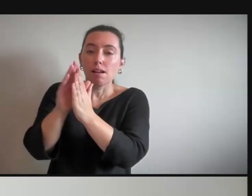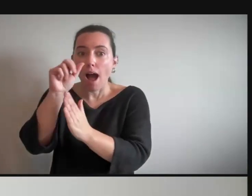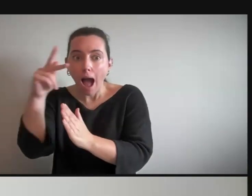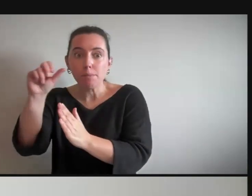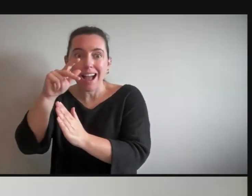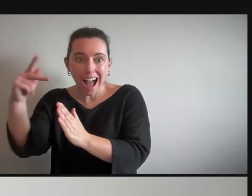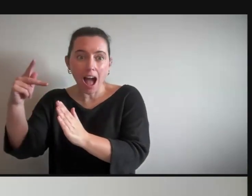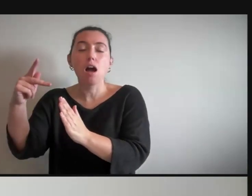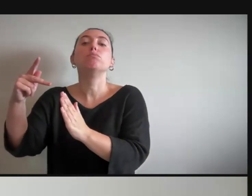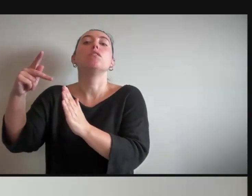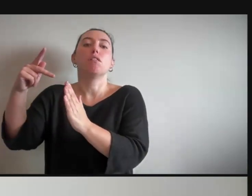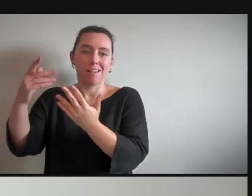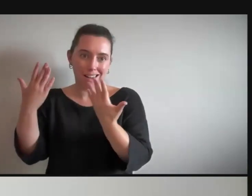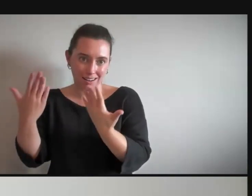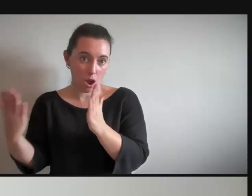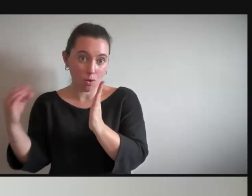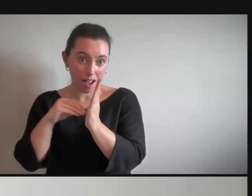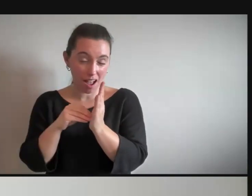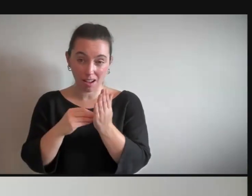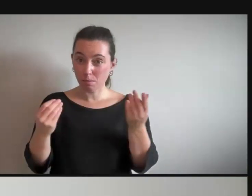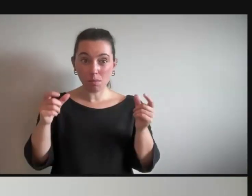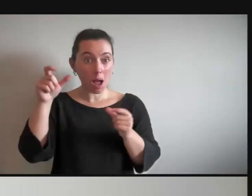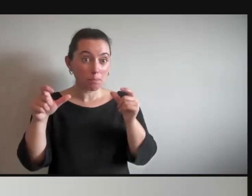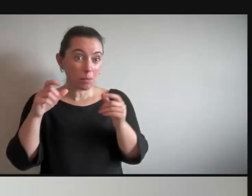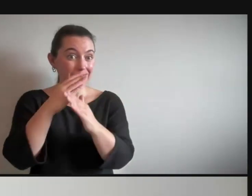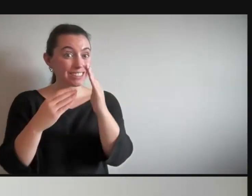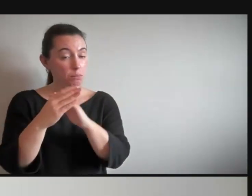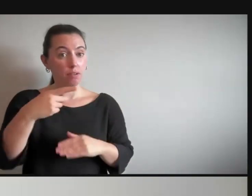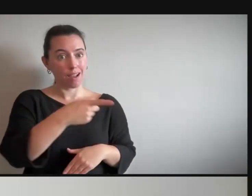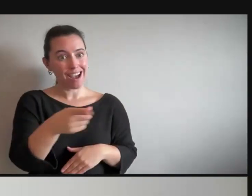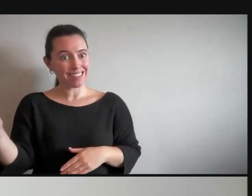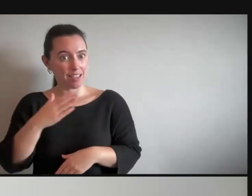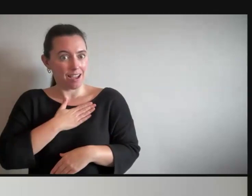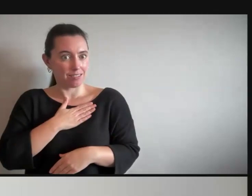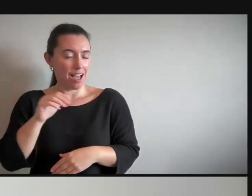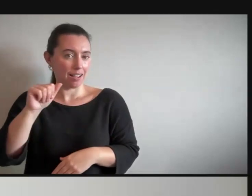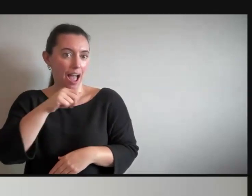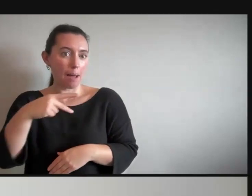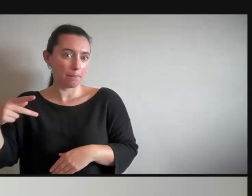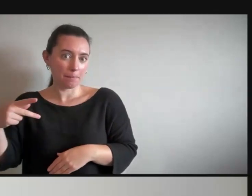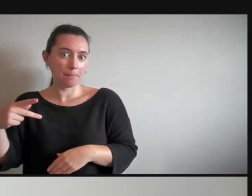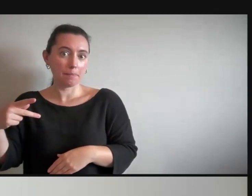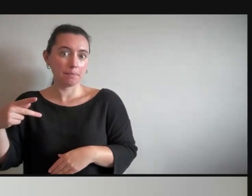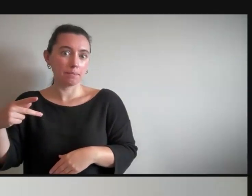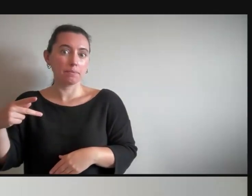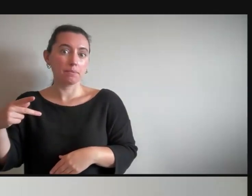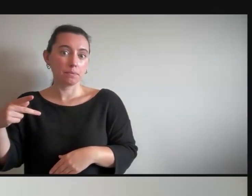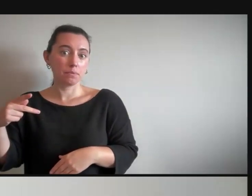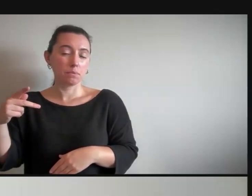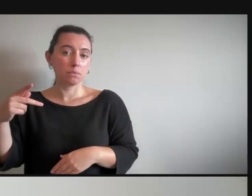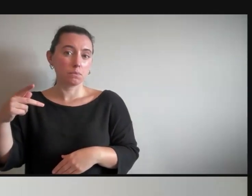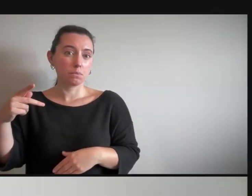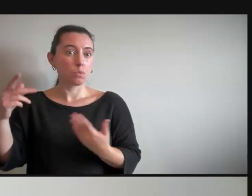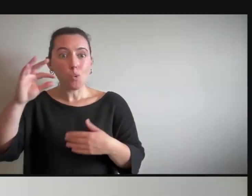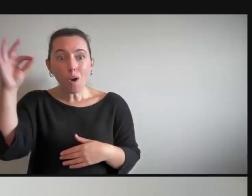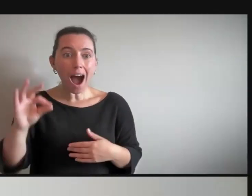believe still many people with disabilities do prefer the app because of what the users panel discussed before, because of this overload of